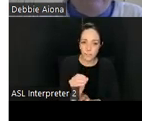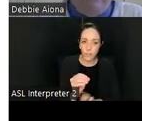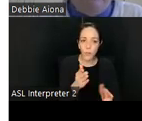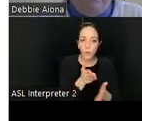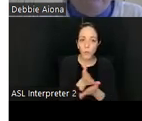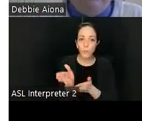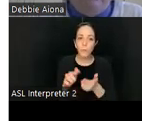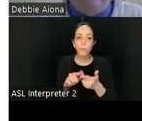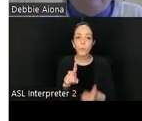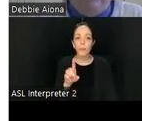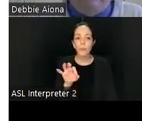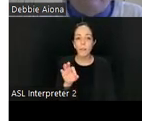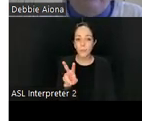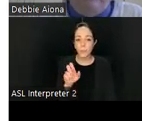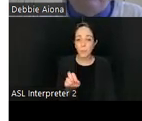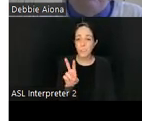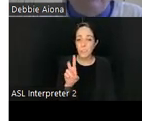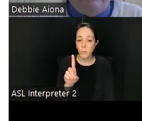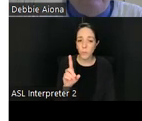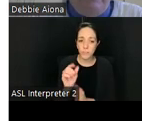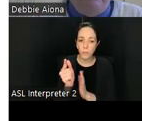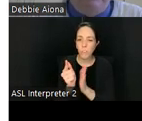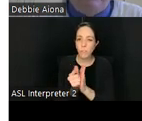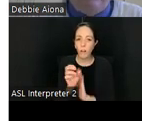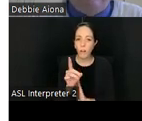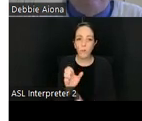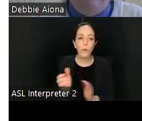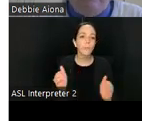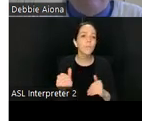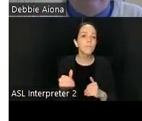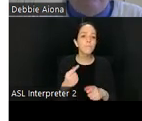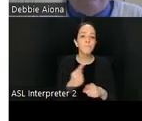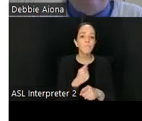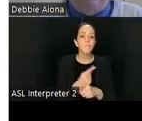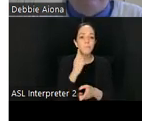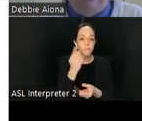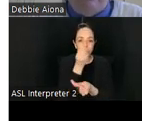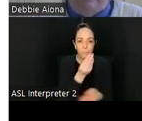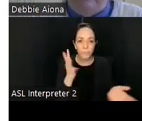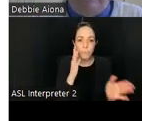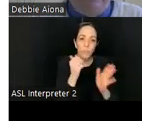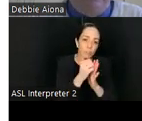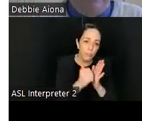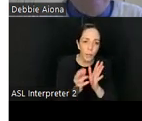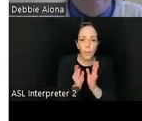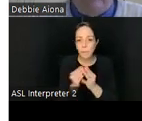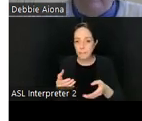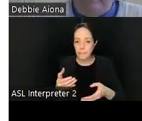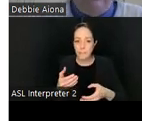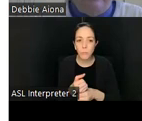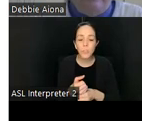192.710. Proper notice, agendas, meeting summaries, and meeting materials will be made available to the public in a timely way.